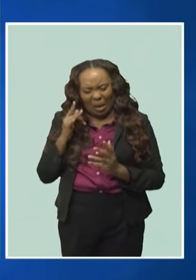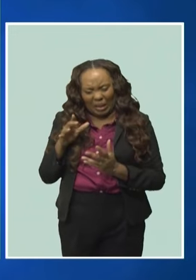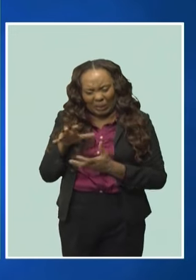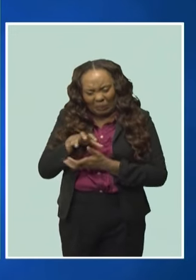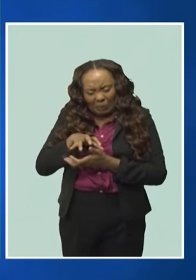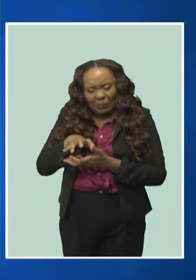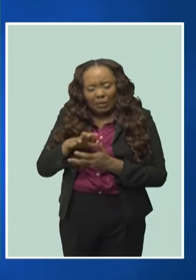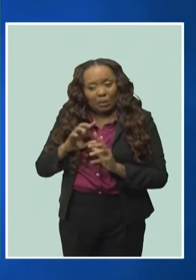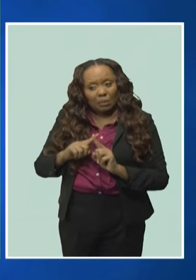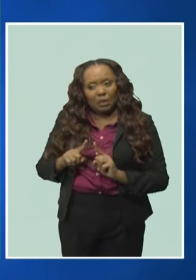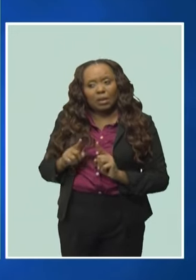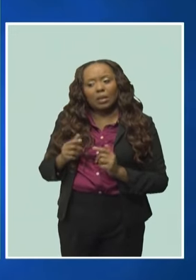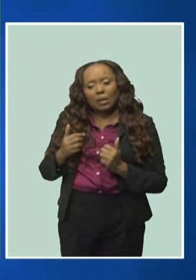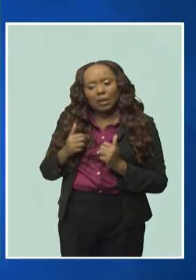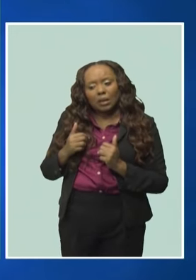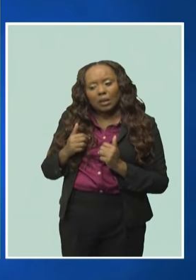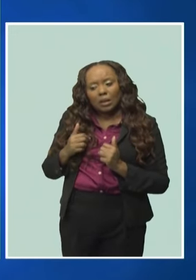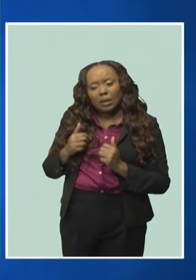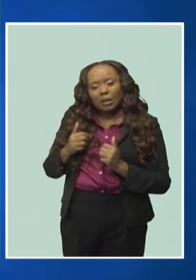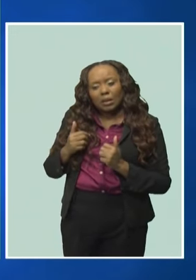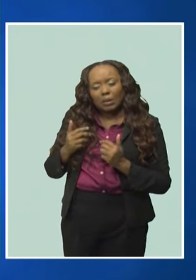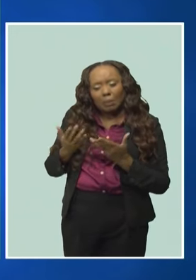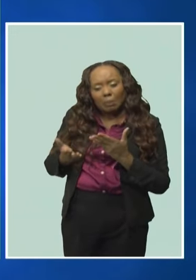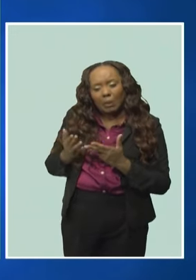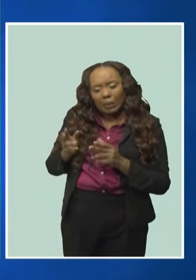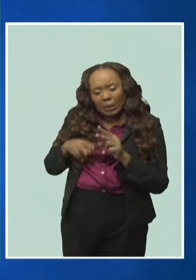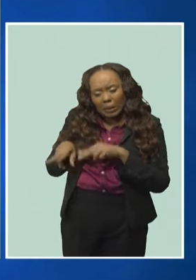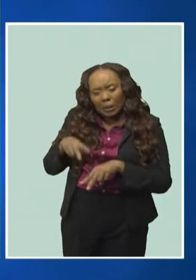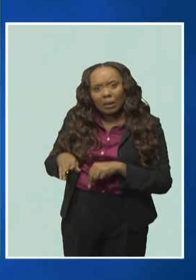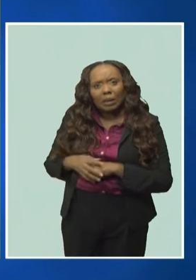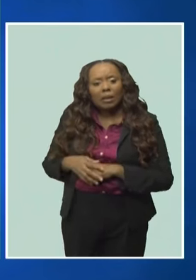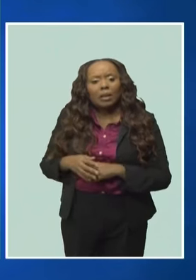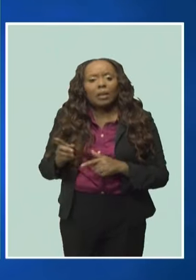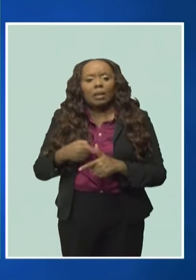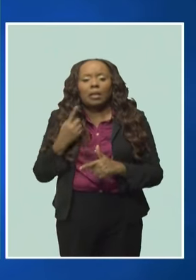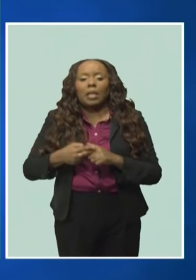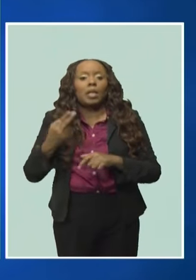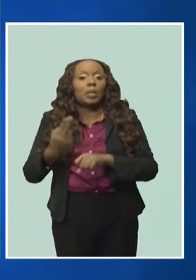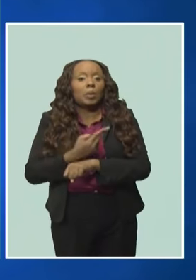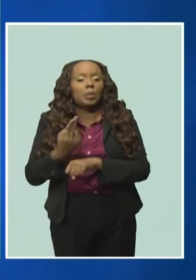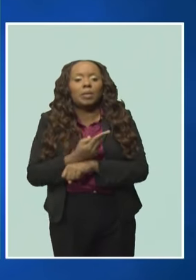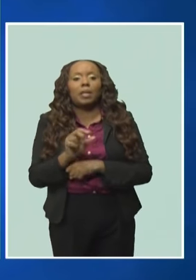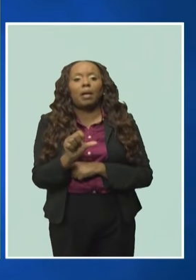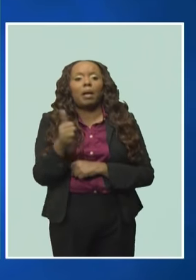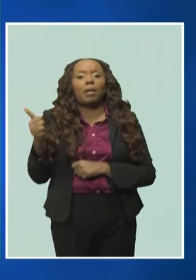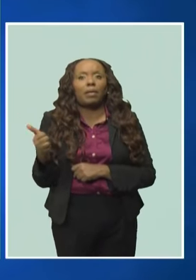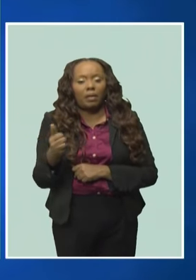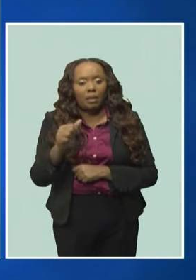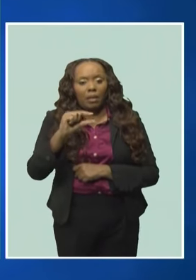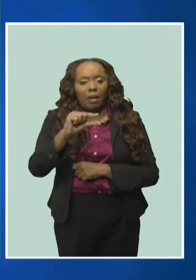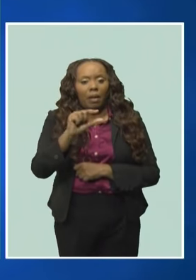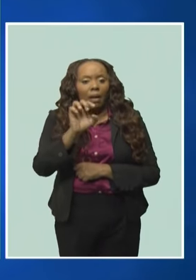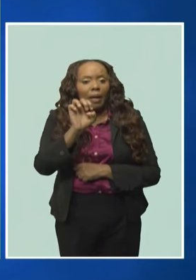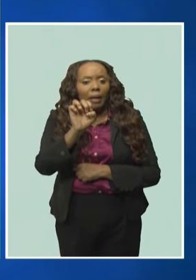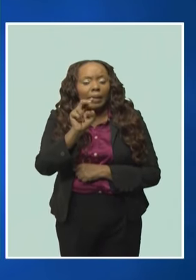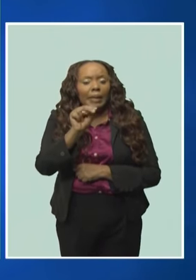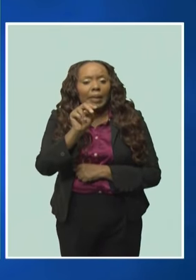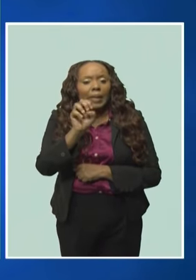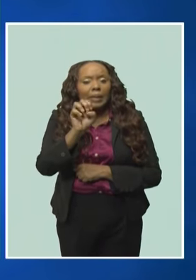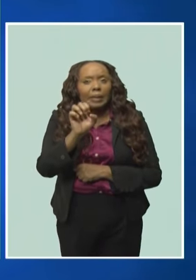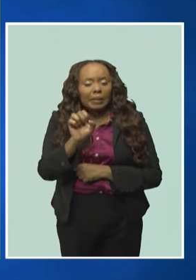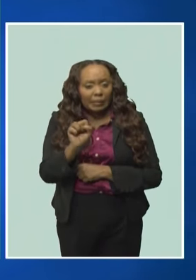that. They're also looking at something called the CRISPR, which is using the genes to turn off the ability of